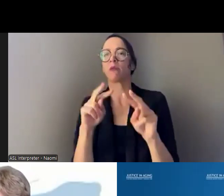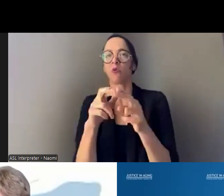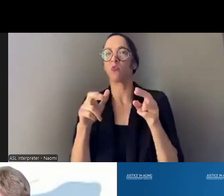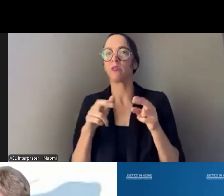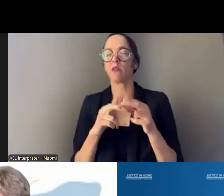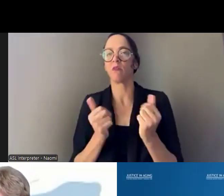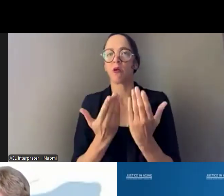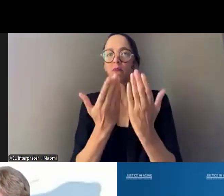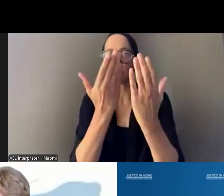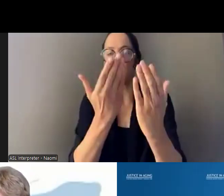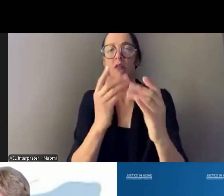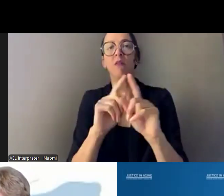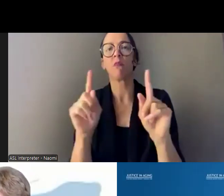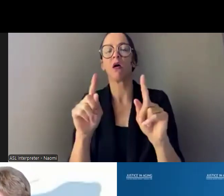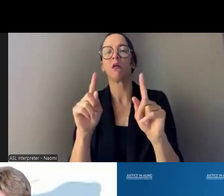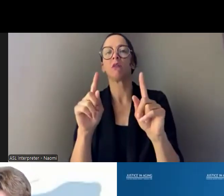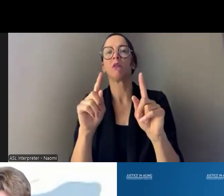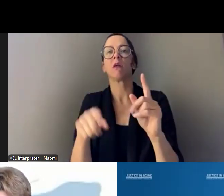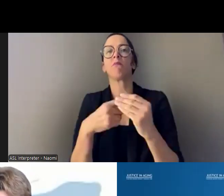needs of rural communities, and if you have any thoughts on